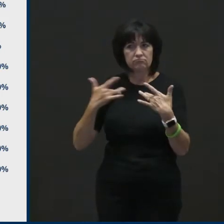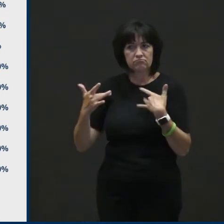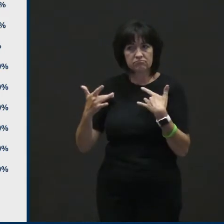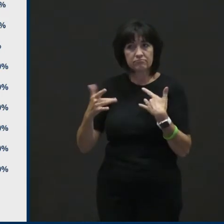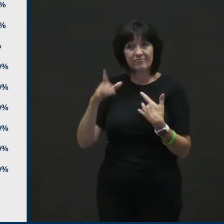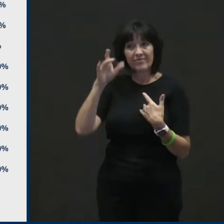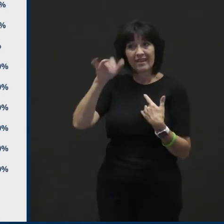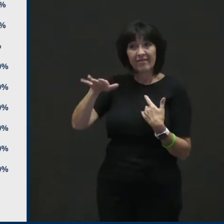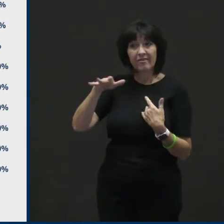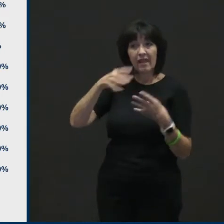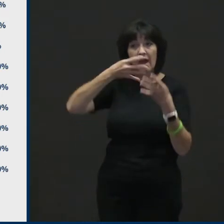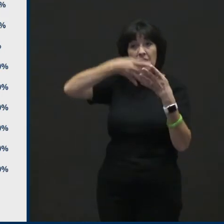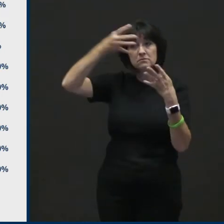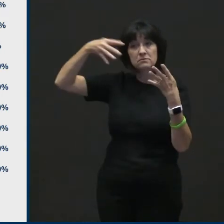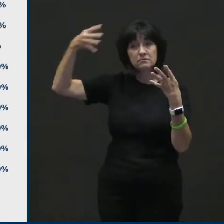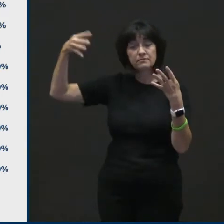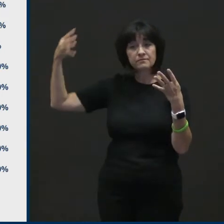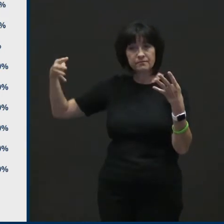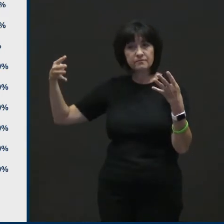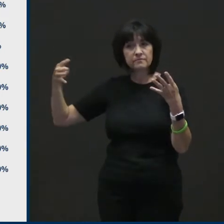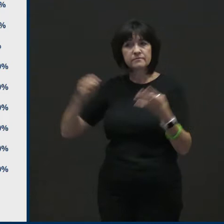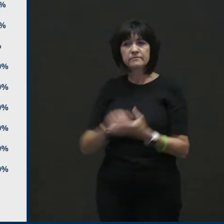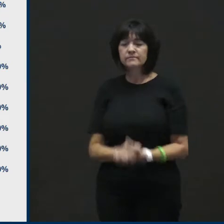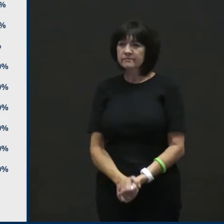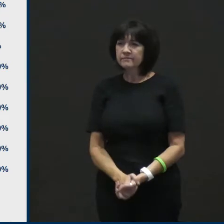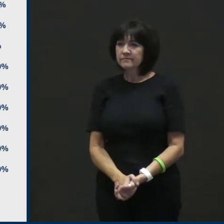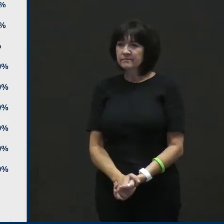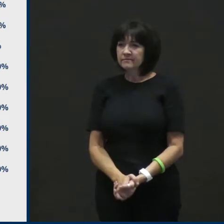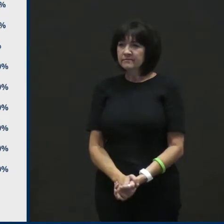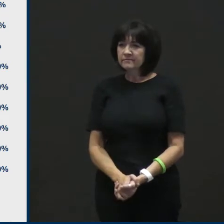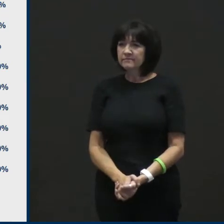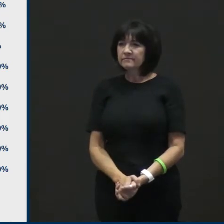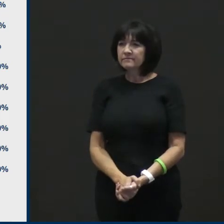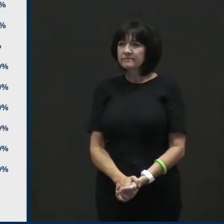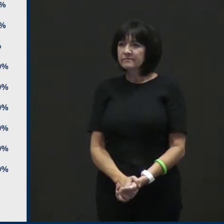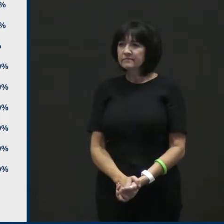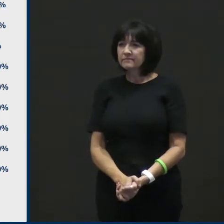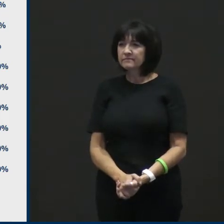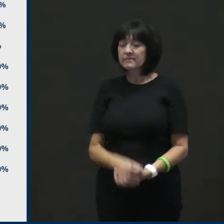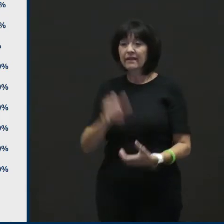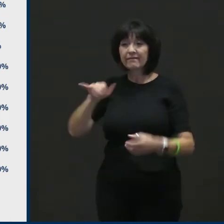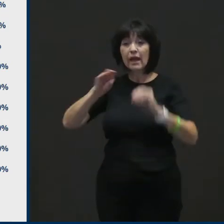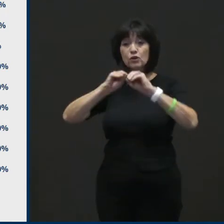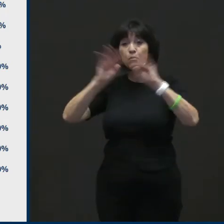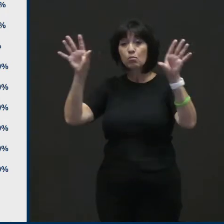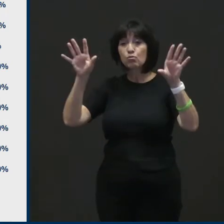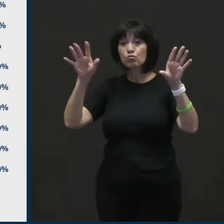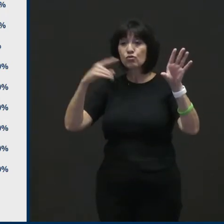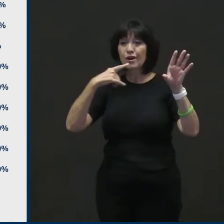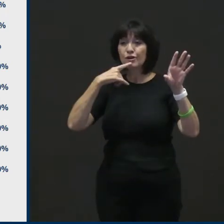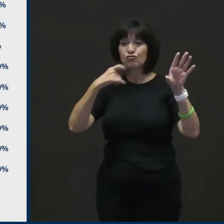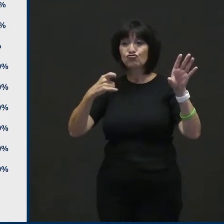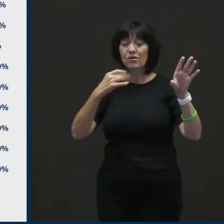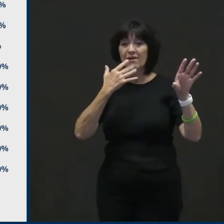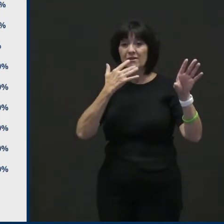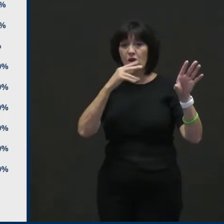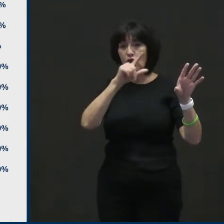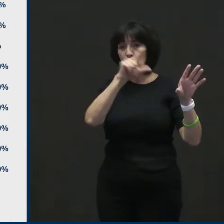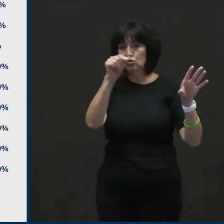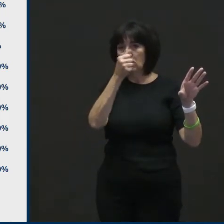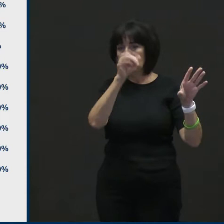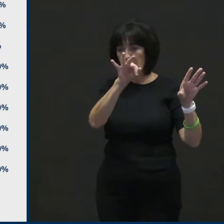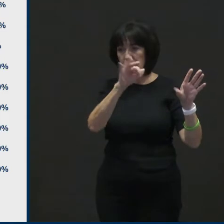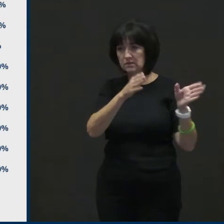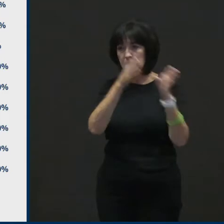we saw. Now, the kind of brick-colored red color is 2019, and the blue is